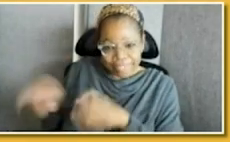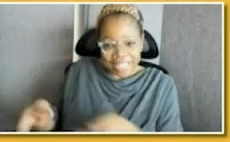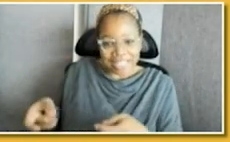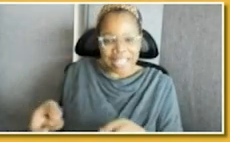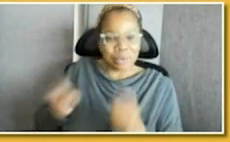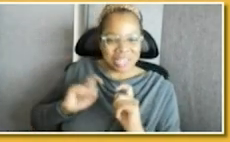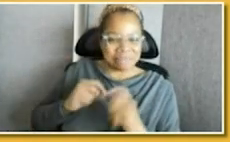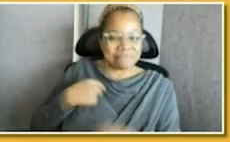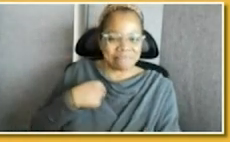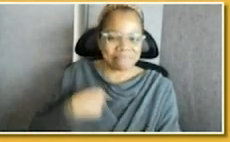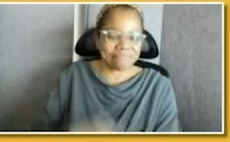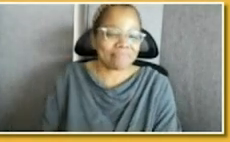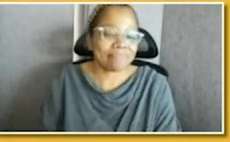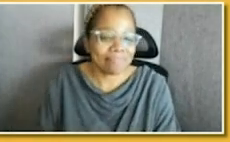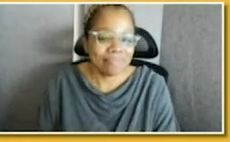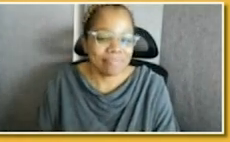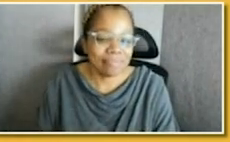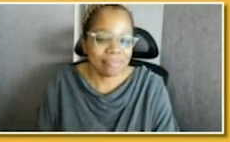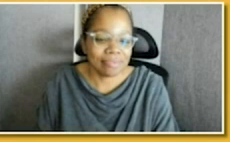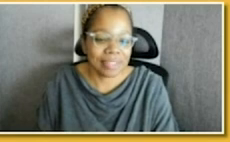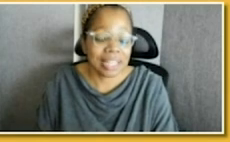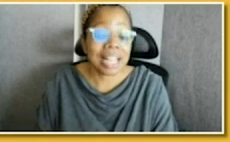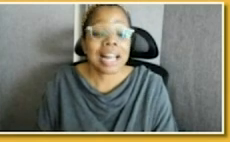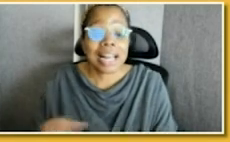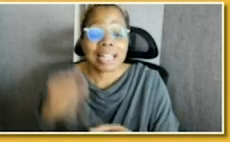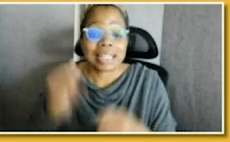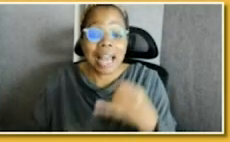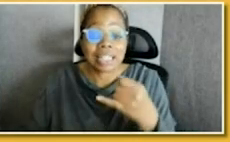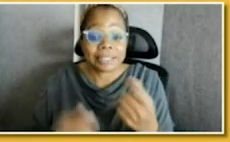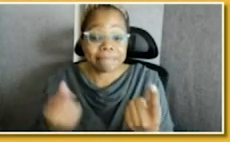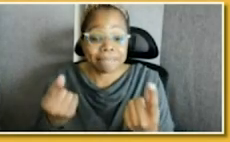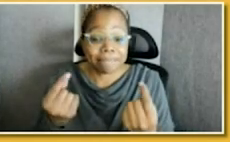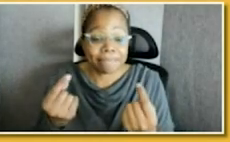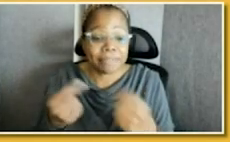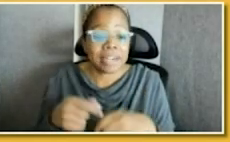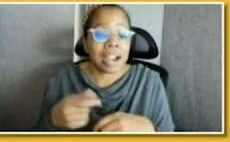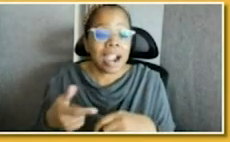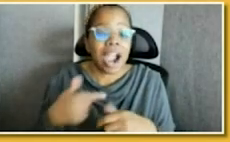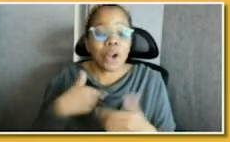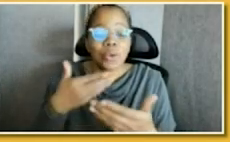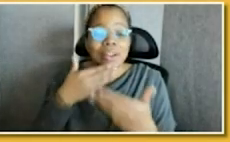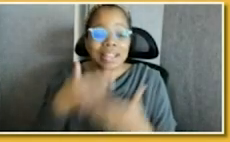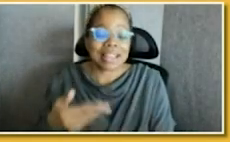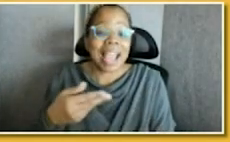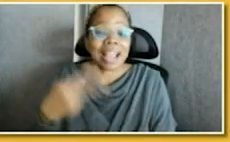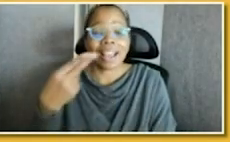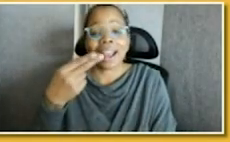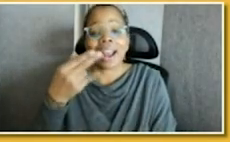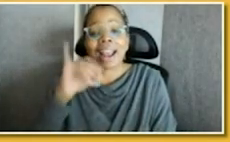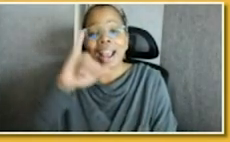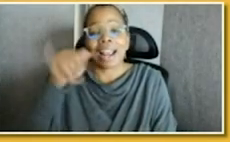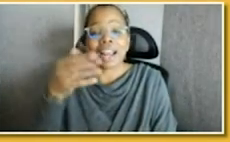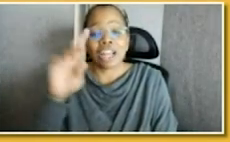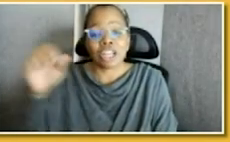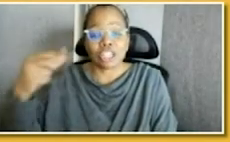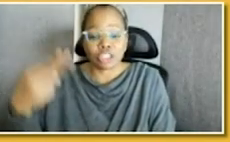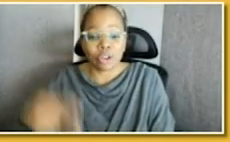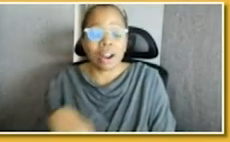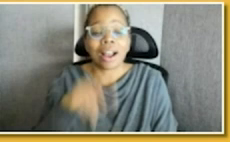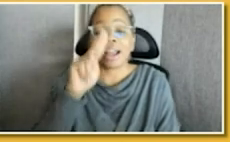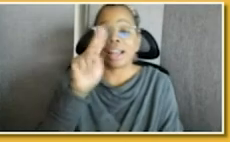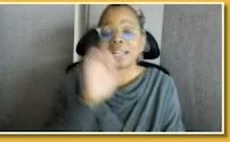panel. And last thing I want to note, I'd also like to thank Hidra Hamid and Neil Cordova from ASL Pro Bono for